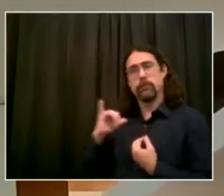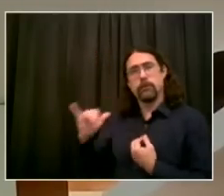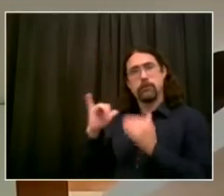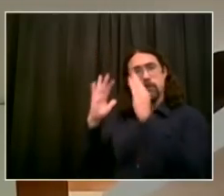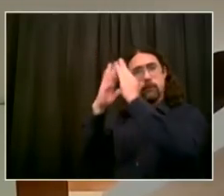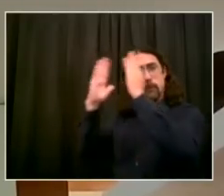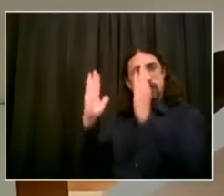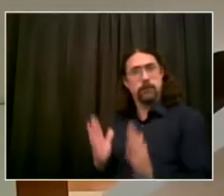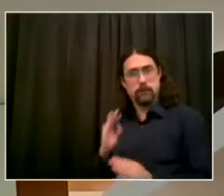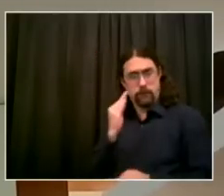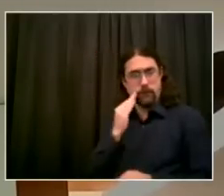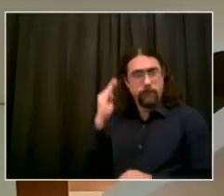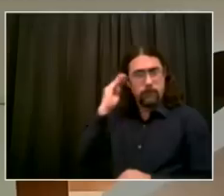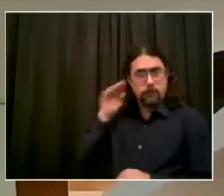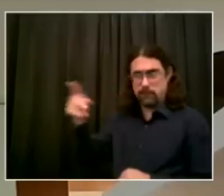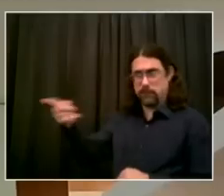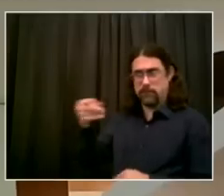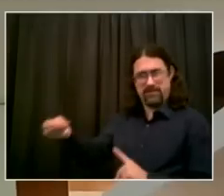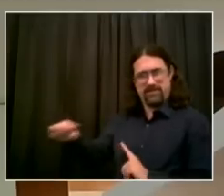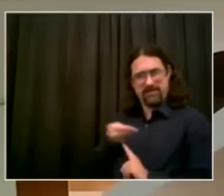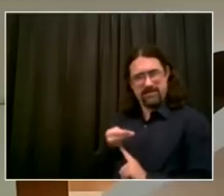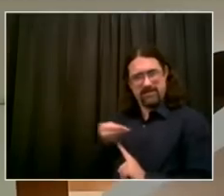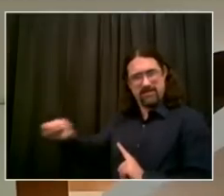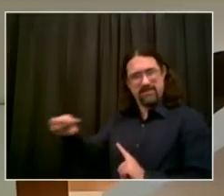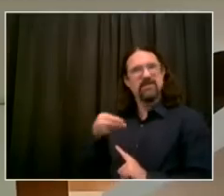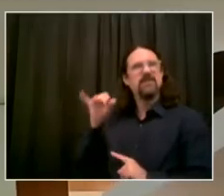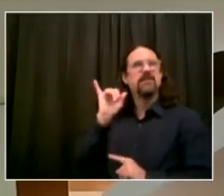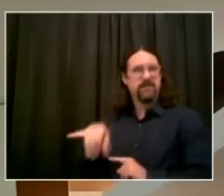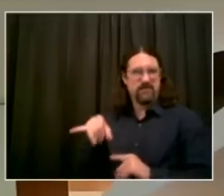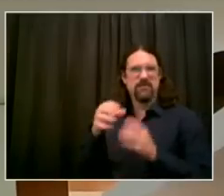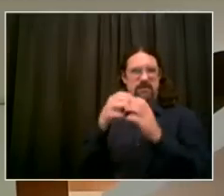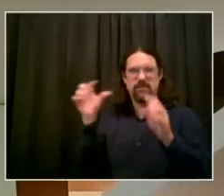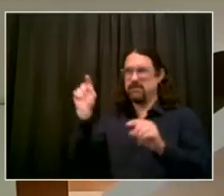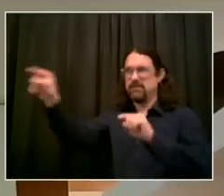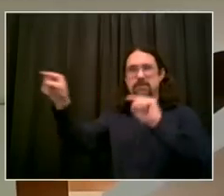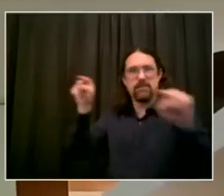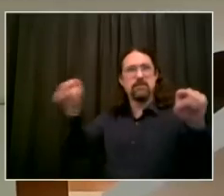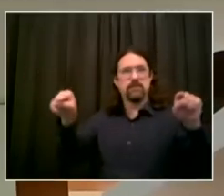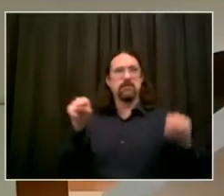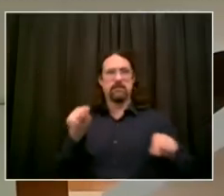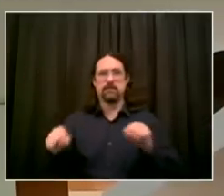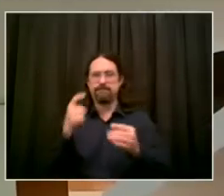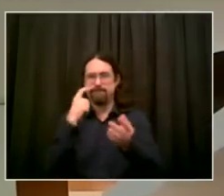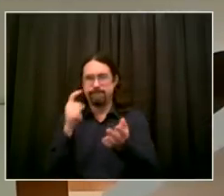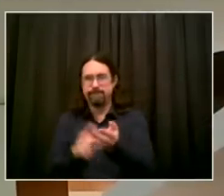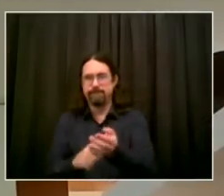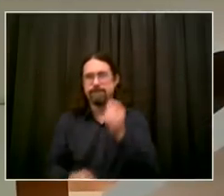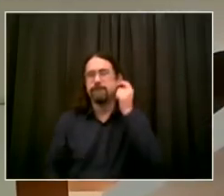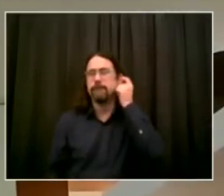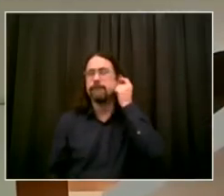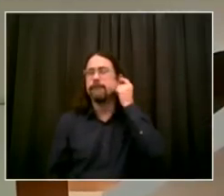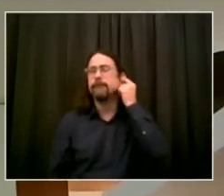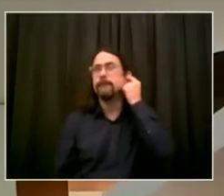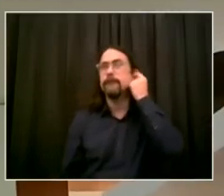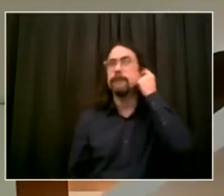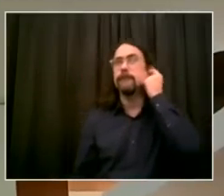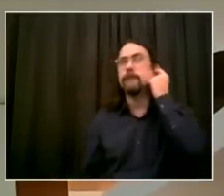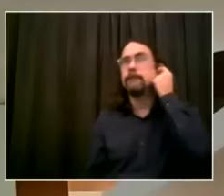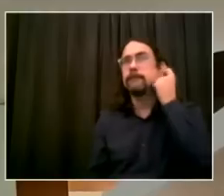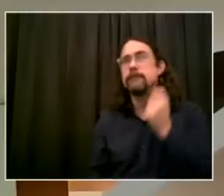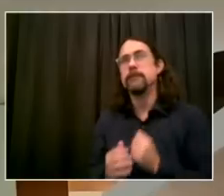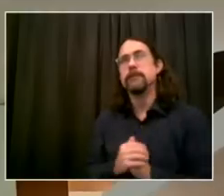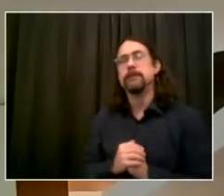coronavirus if we do this together with our communities. That's resulted in 80% of people, when we call them, are picking up the phone. We're